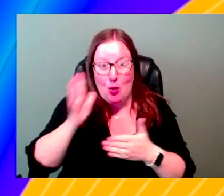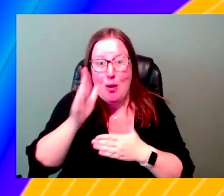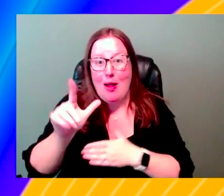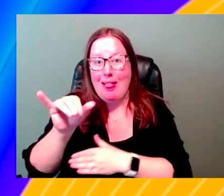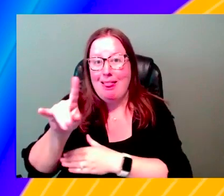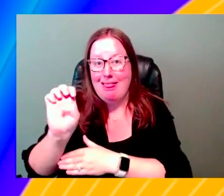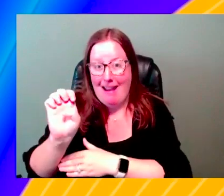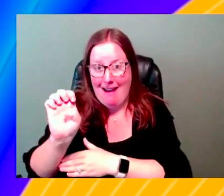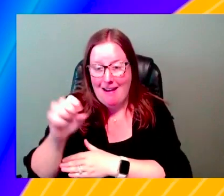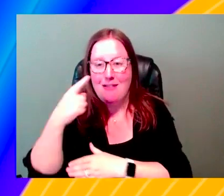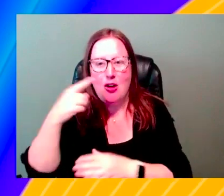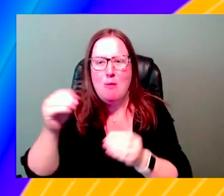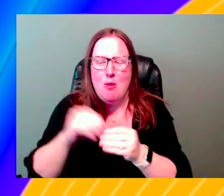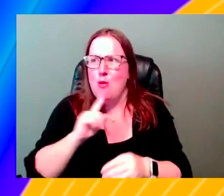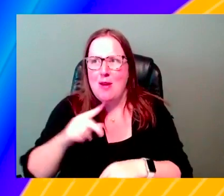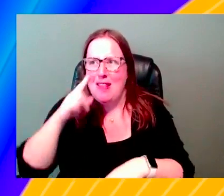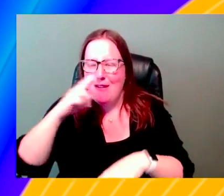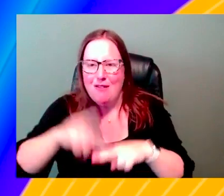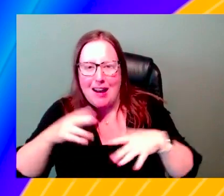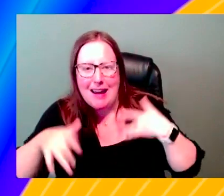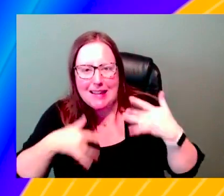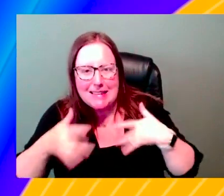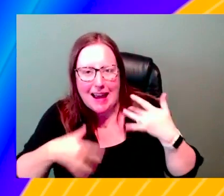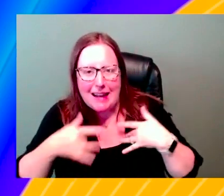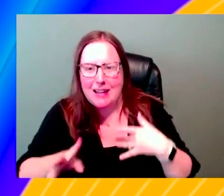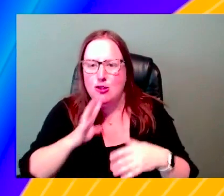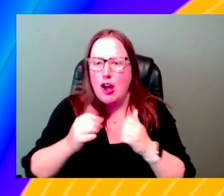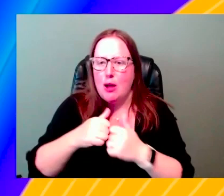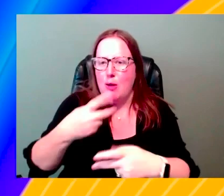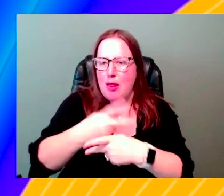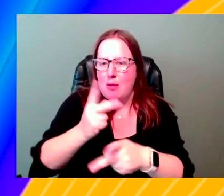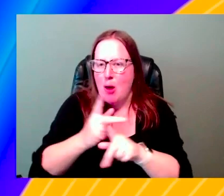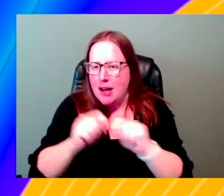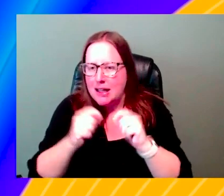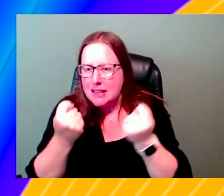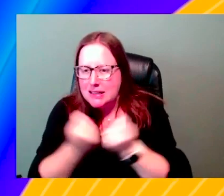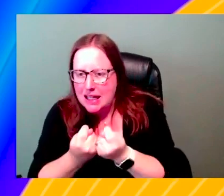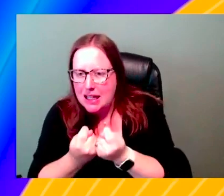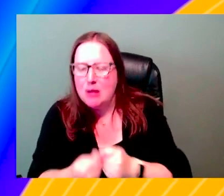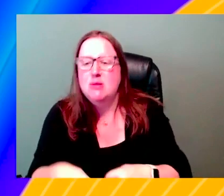more really fun, exciting things, talking to product teams. One more startup coming up later on